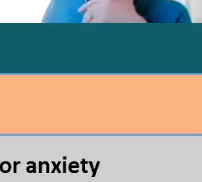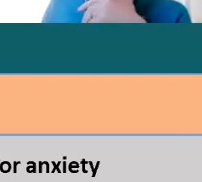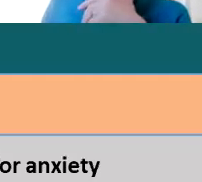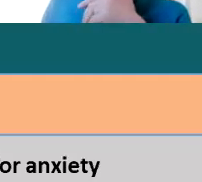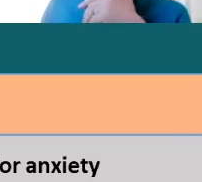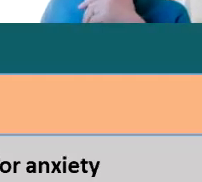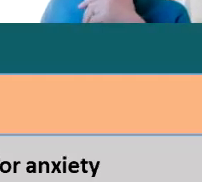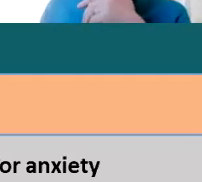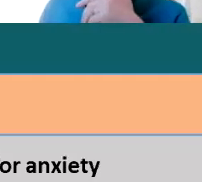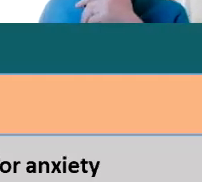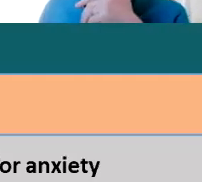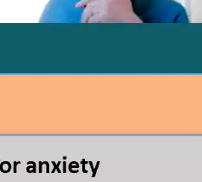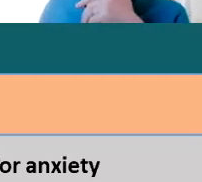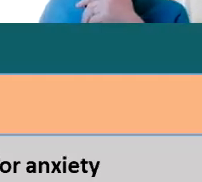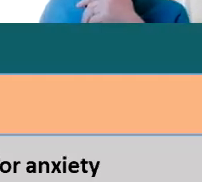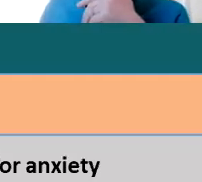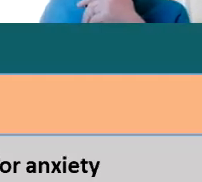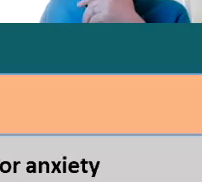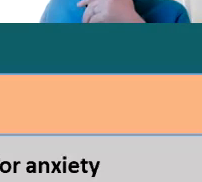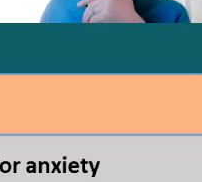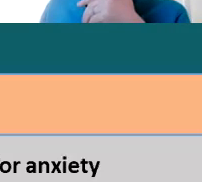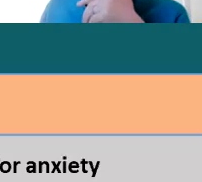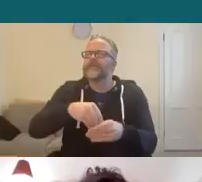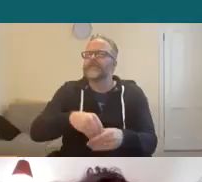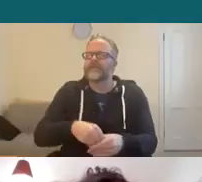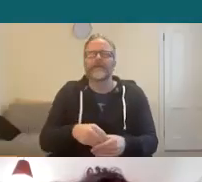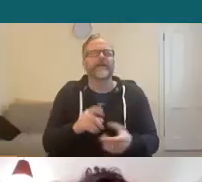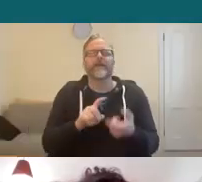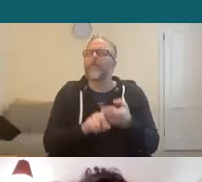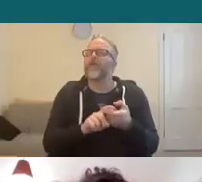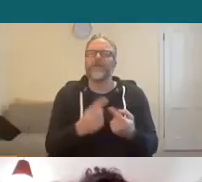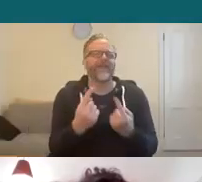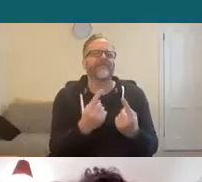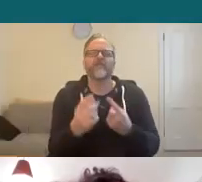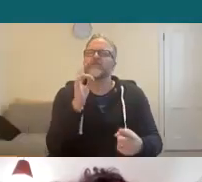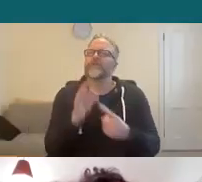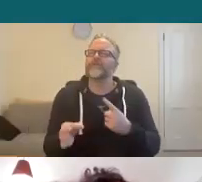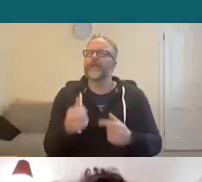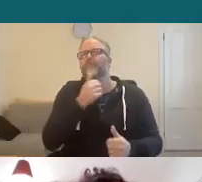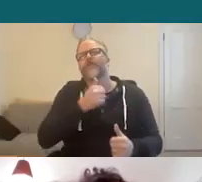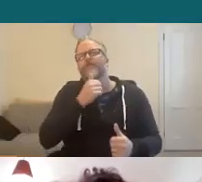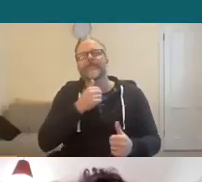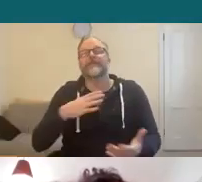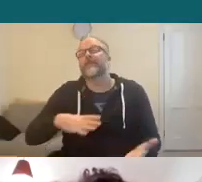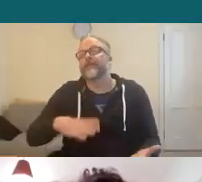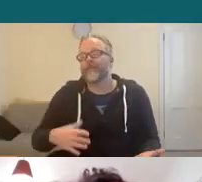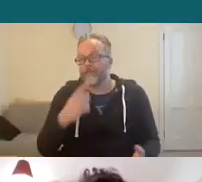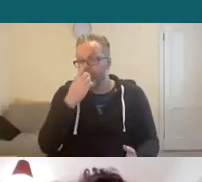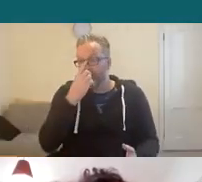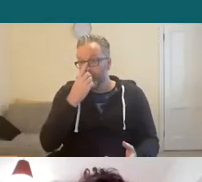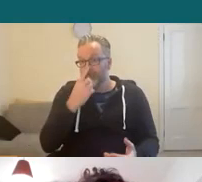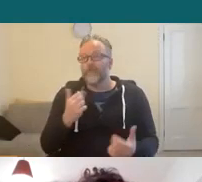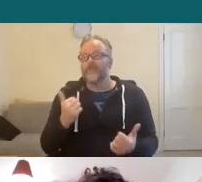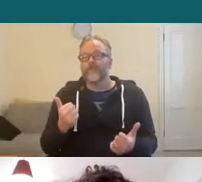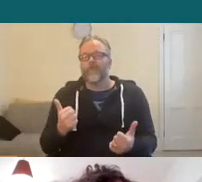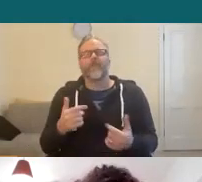tailor the list of active ingredients according to individual specific preferences and needs. Yes,